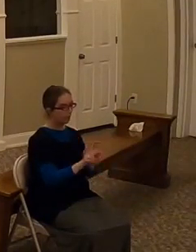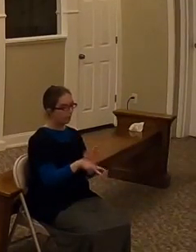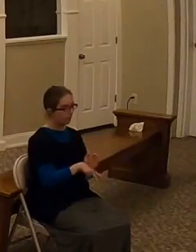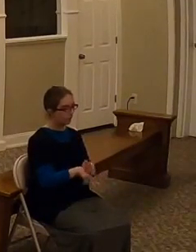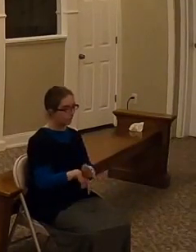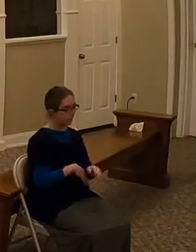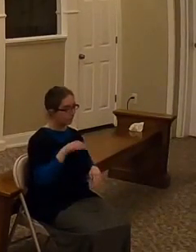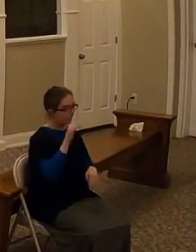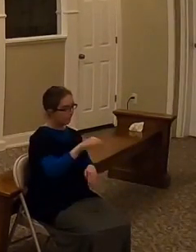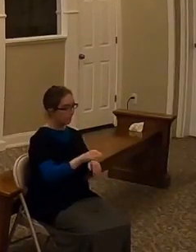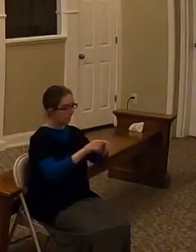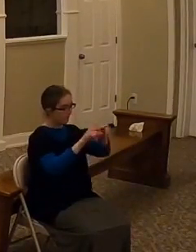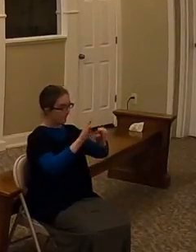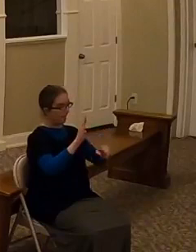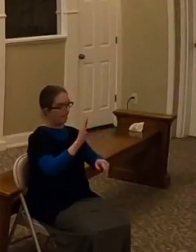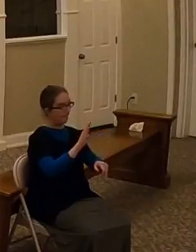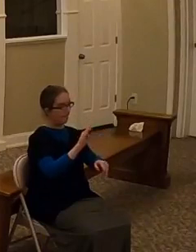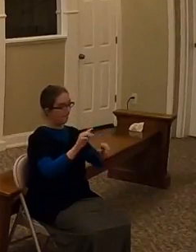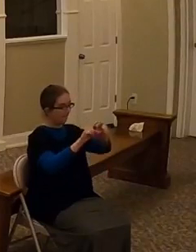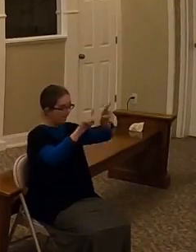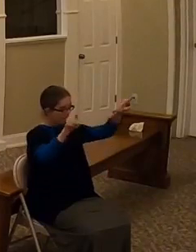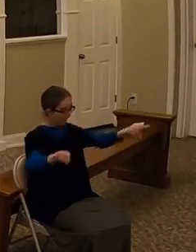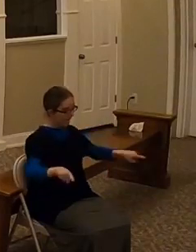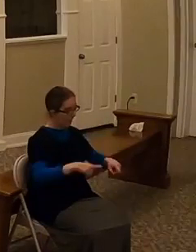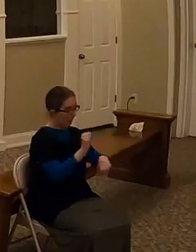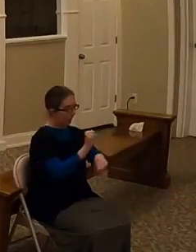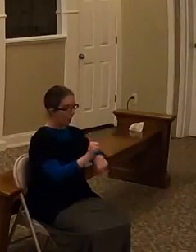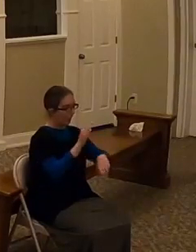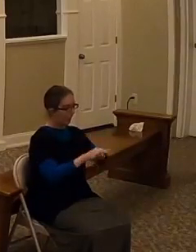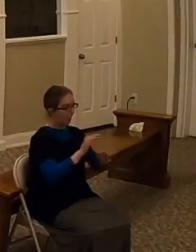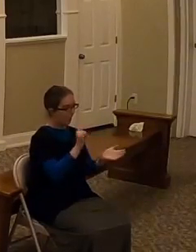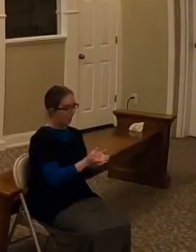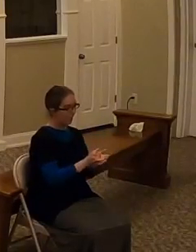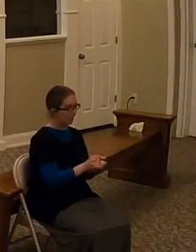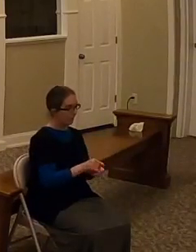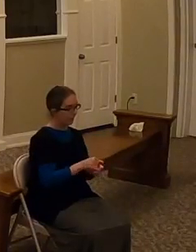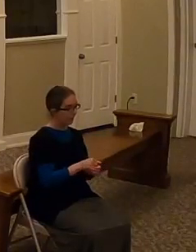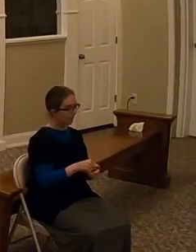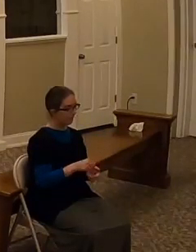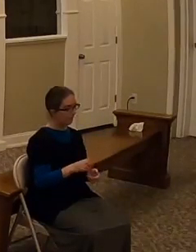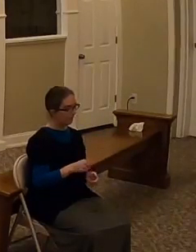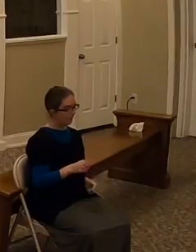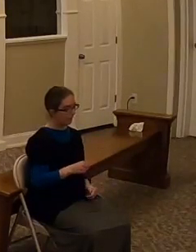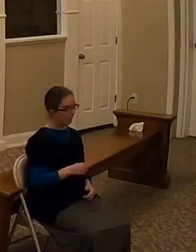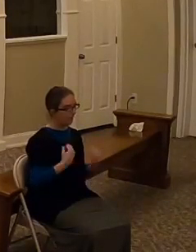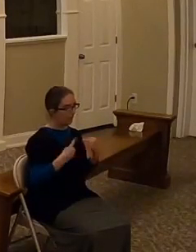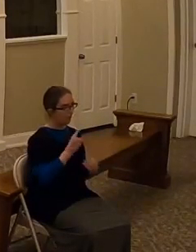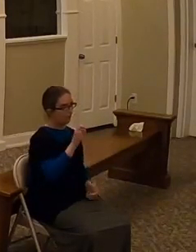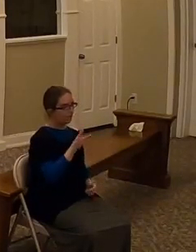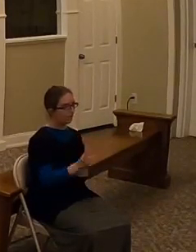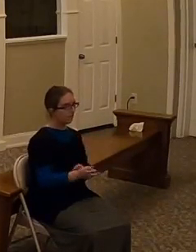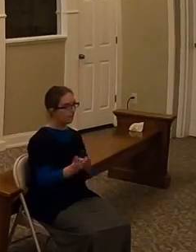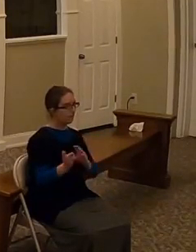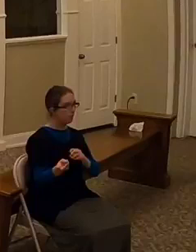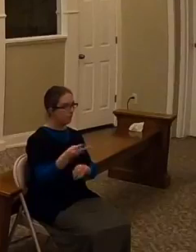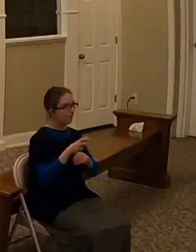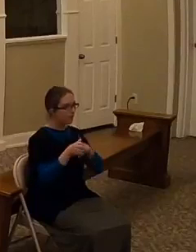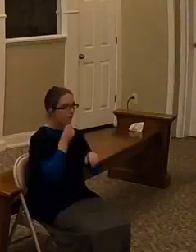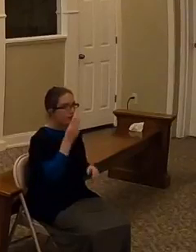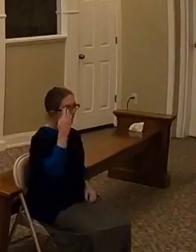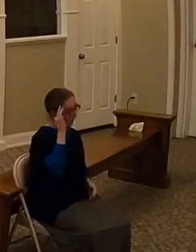and then climb on a billboard and start working on that billboard when the dew got off of it, because in East Texas we had dew out here. We don't know what that